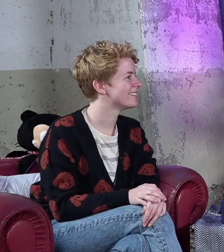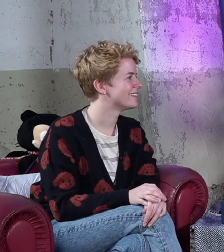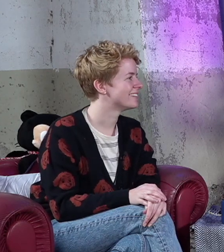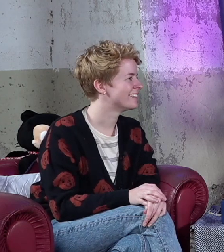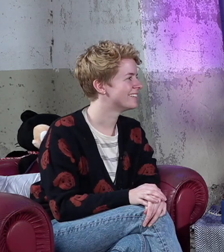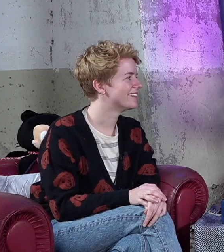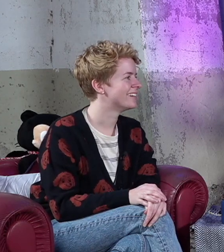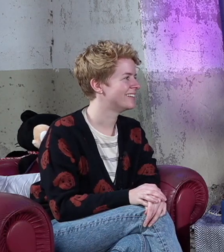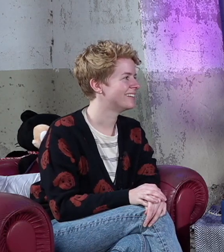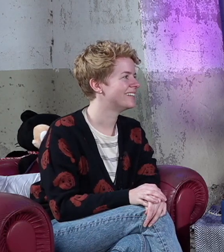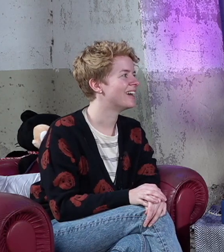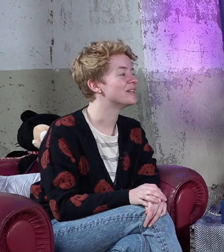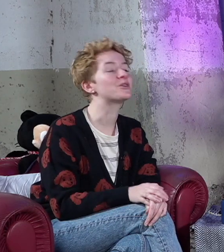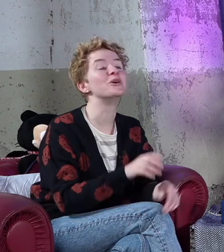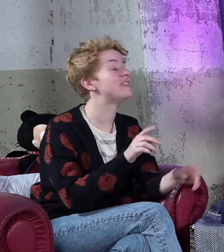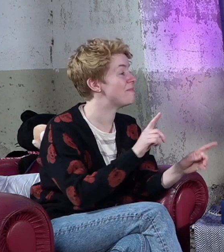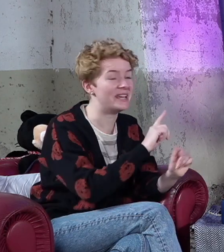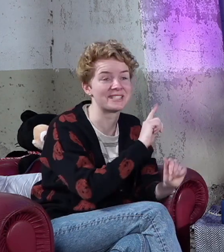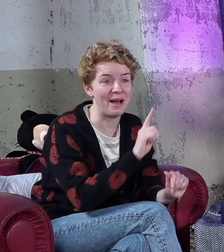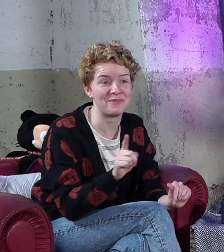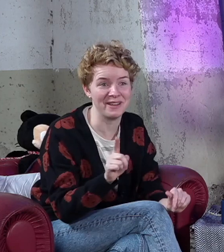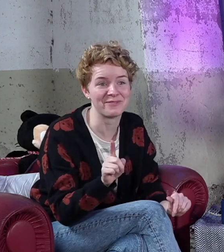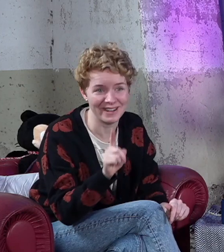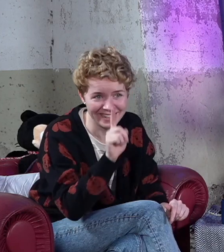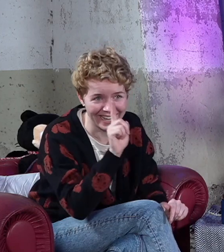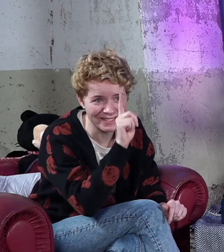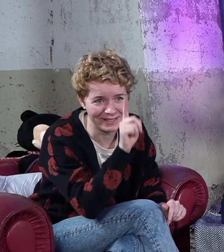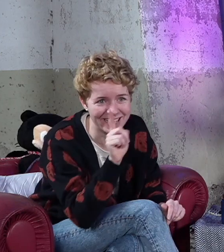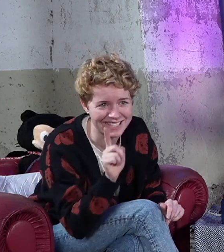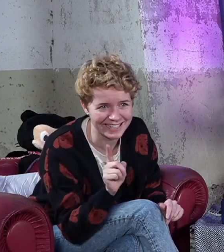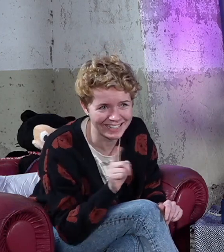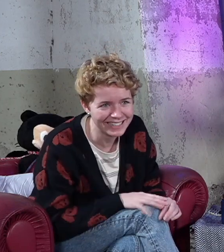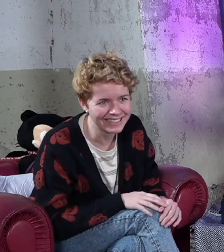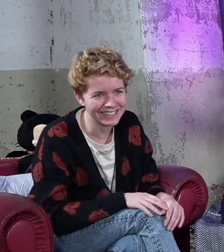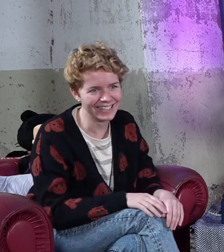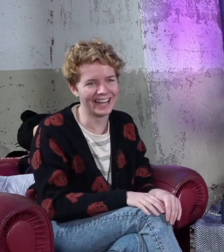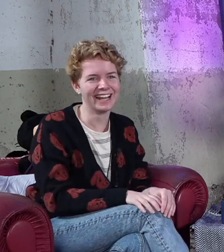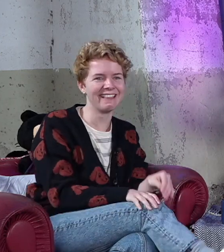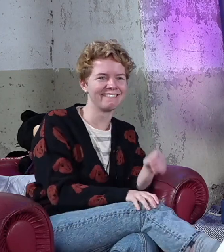that be something for a next VACD? Could that be something for a next VACD?